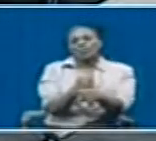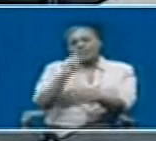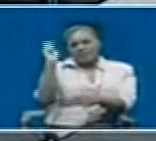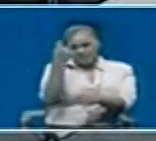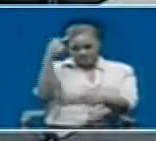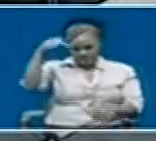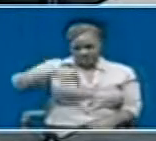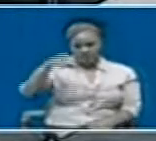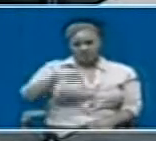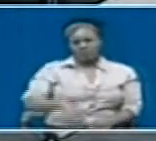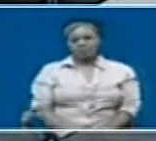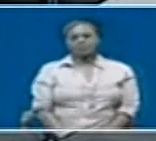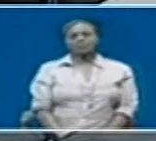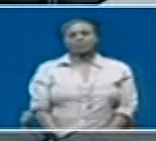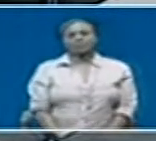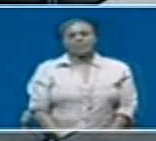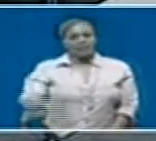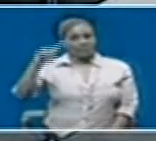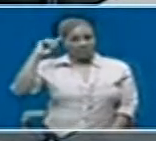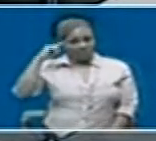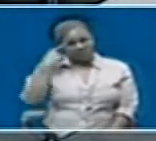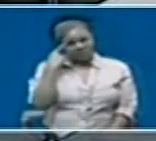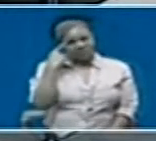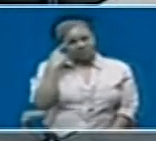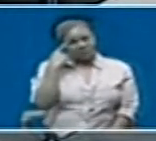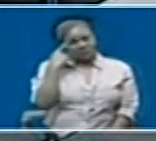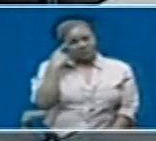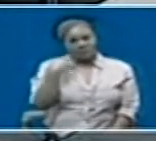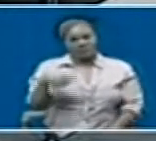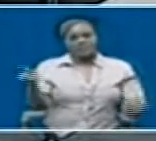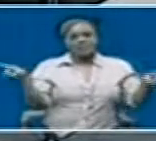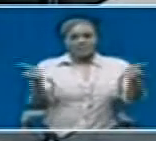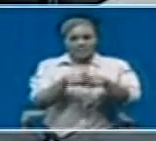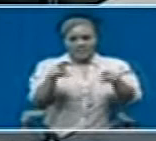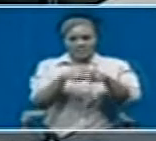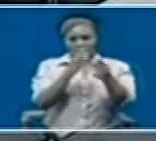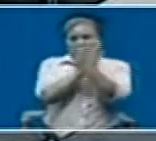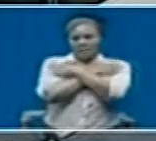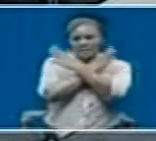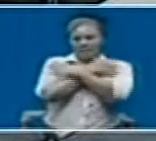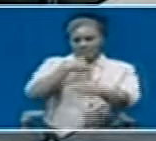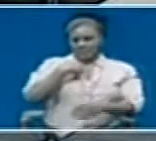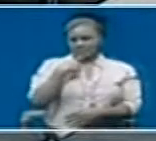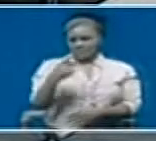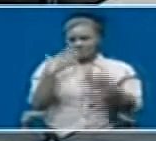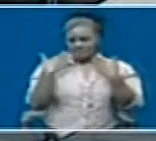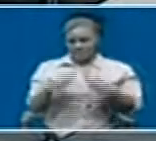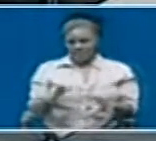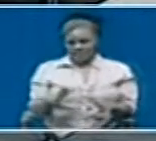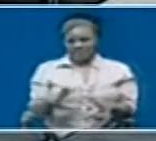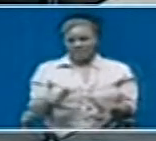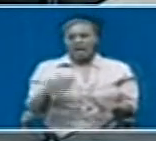today? I think as my colleague here has mentioned, there's